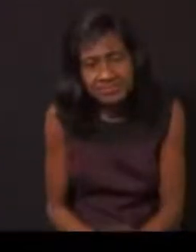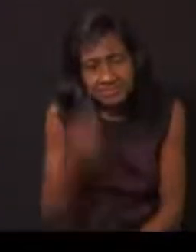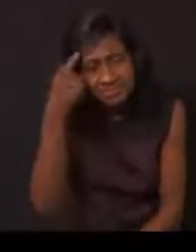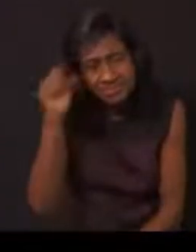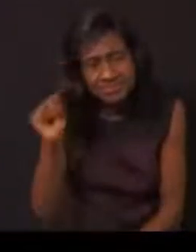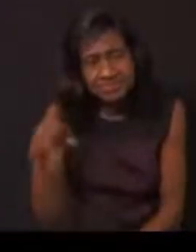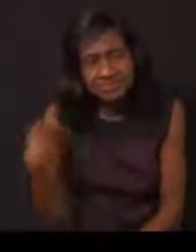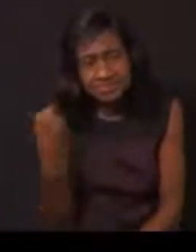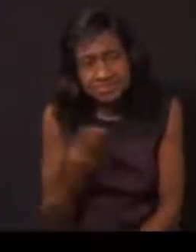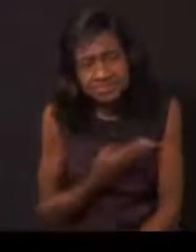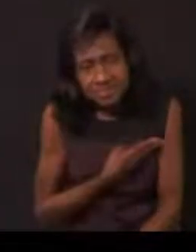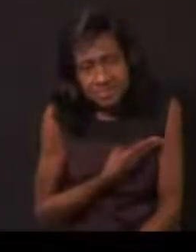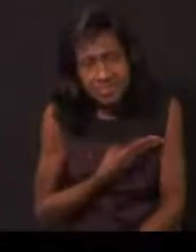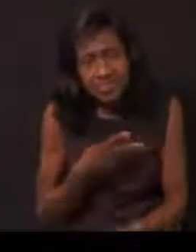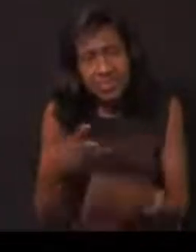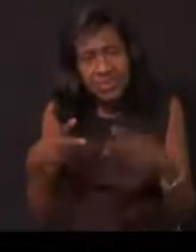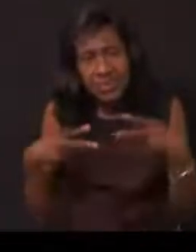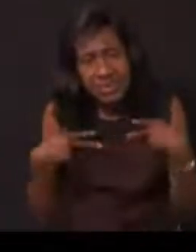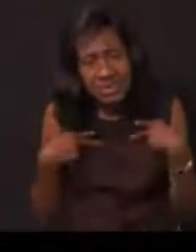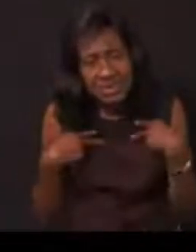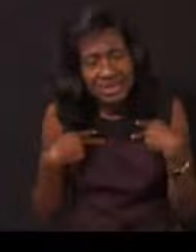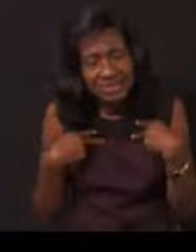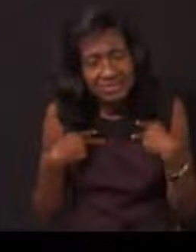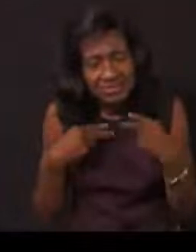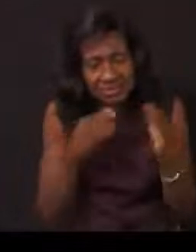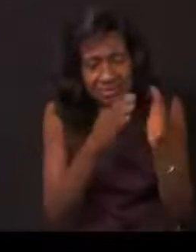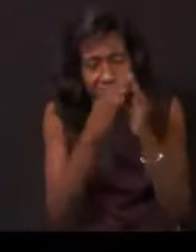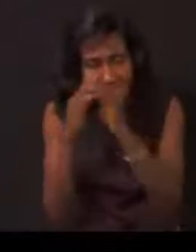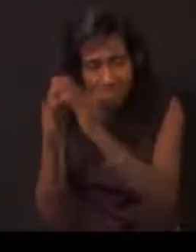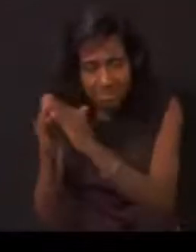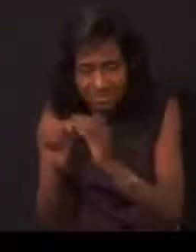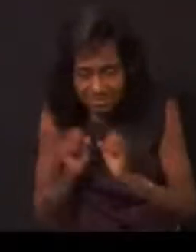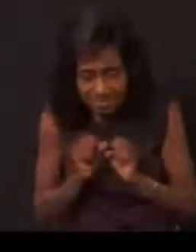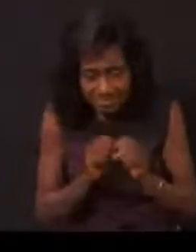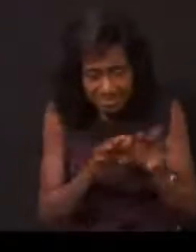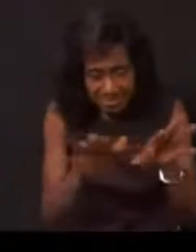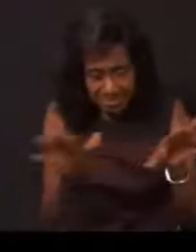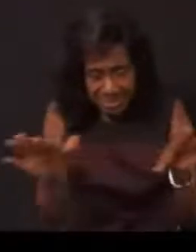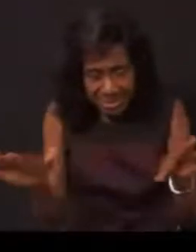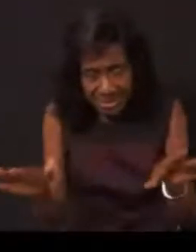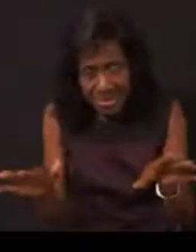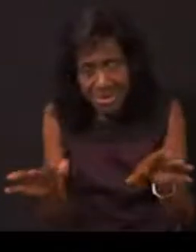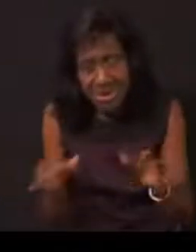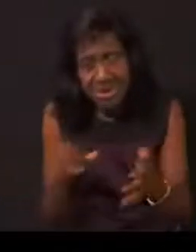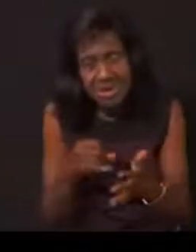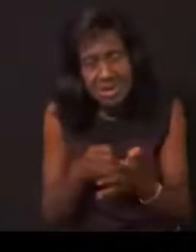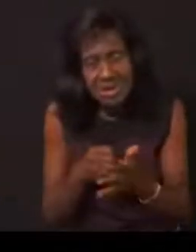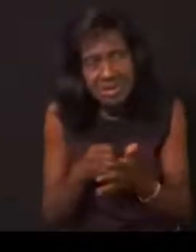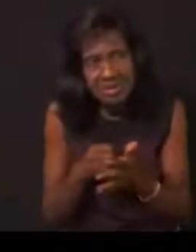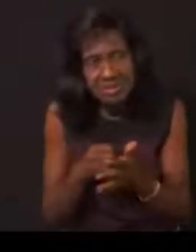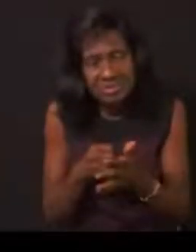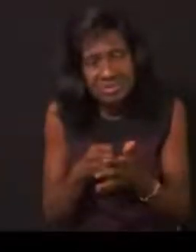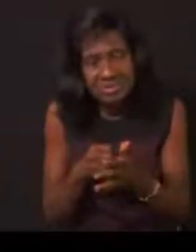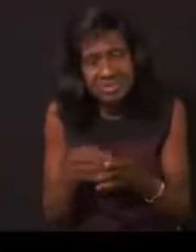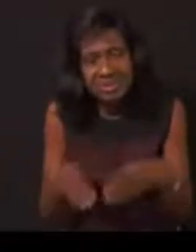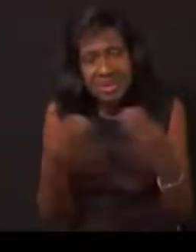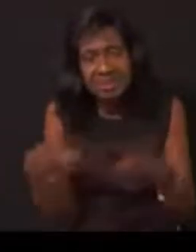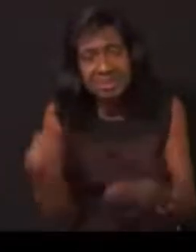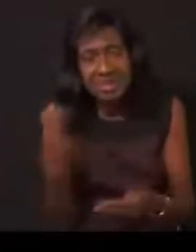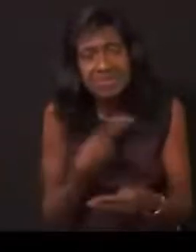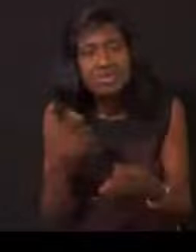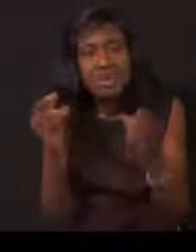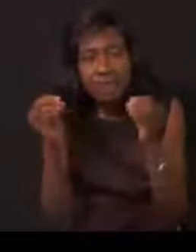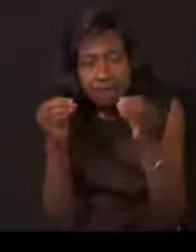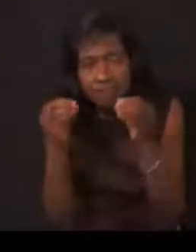because we've had this community outbreak as well, it has provided us with additional data, additional information from